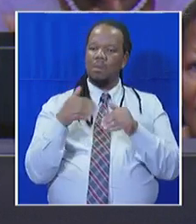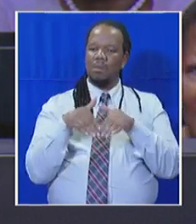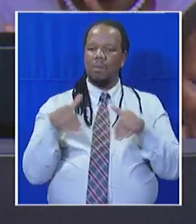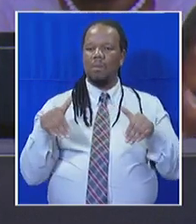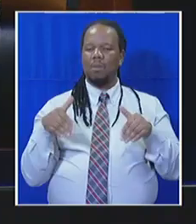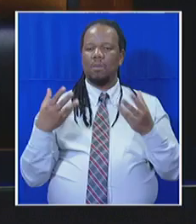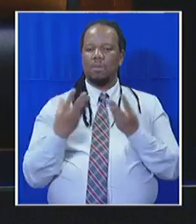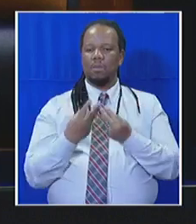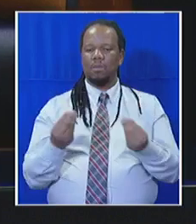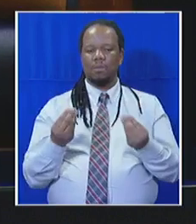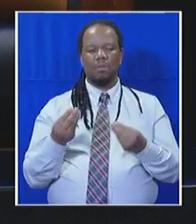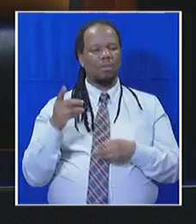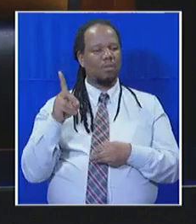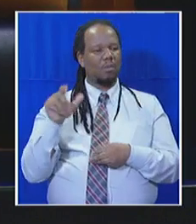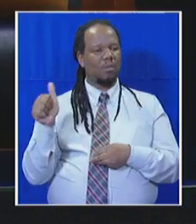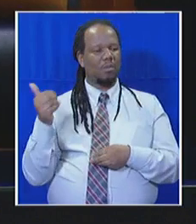The DA.